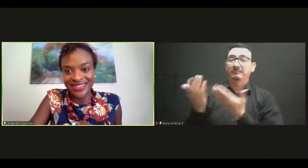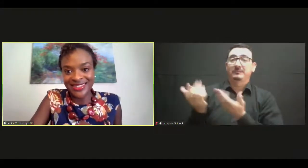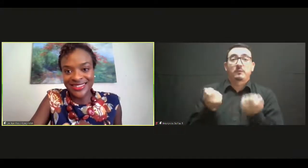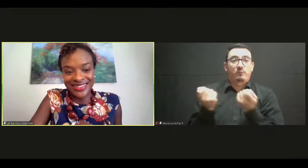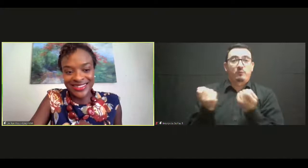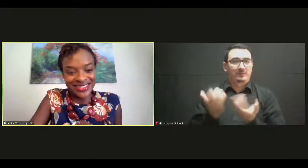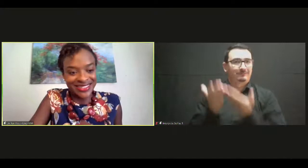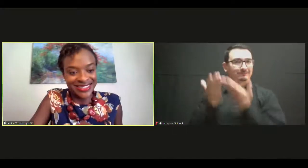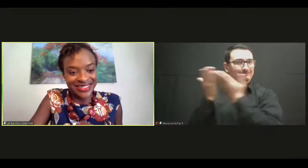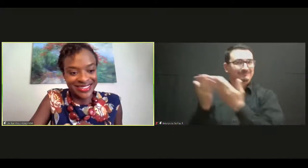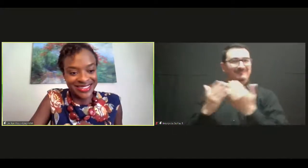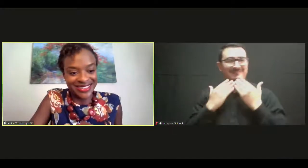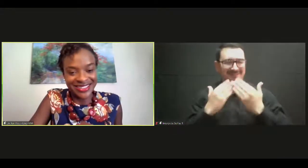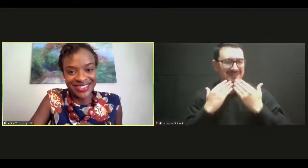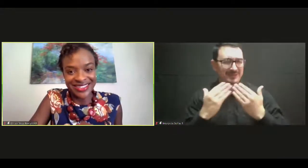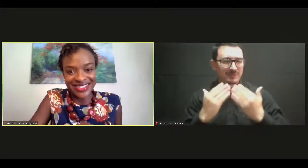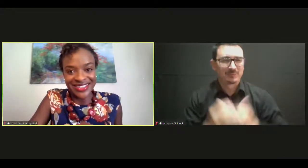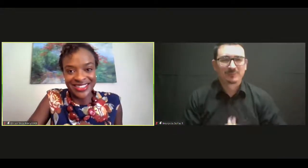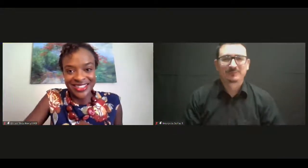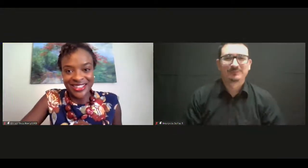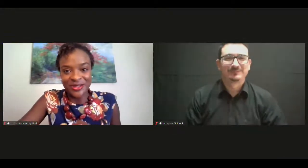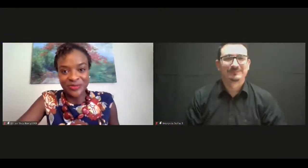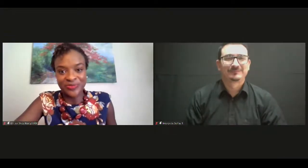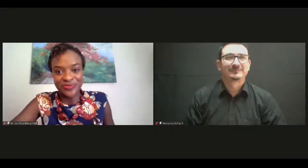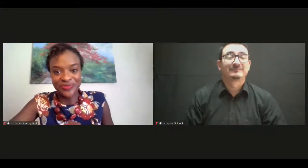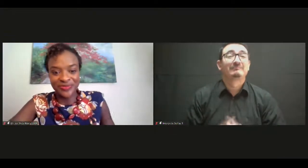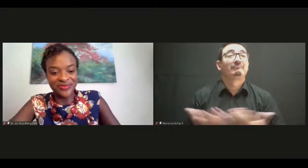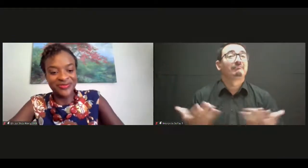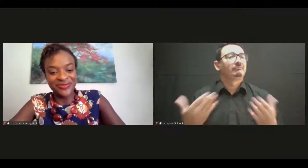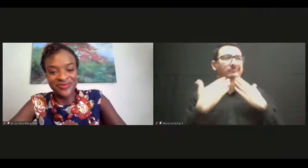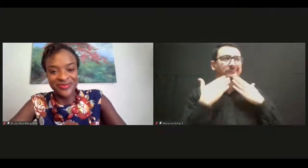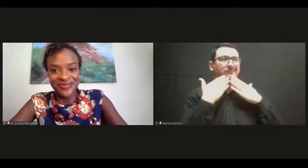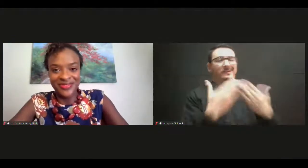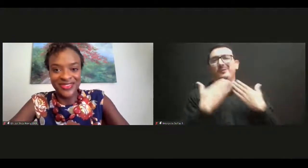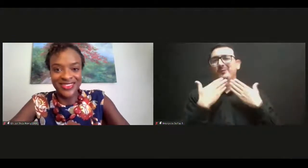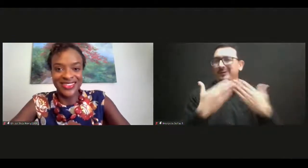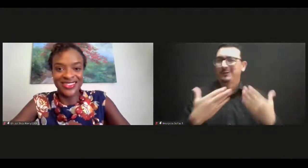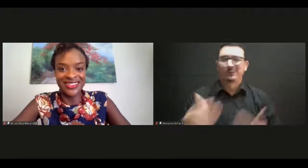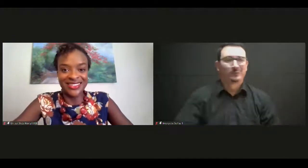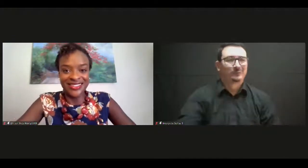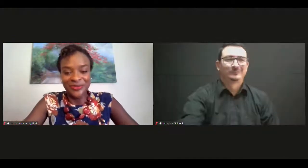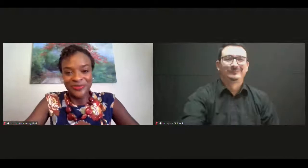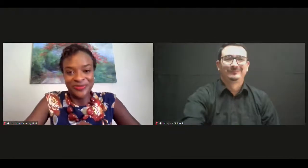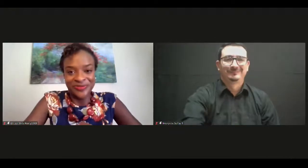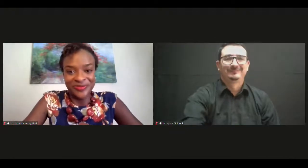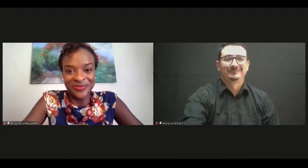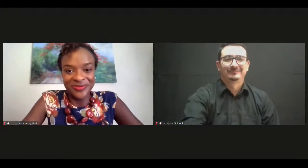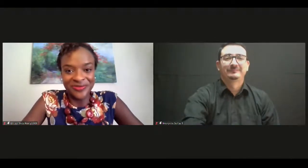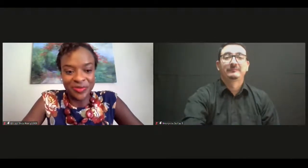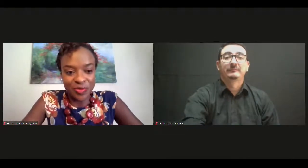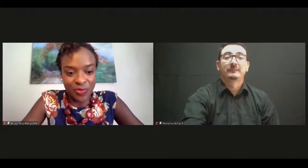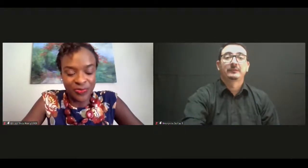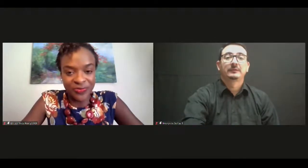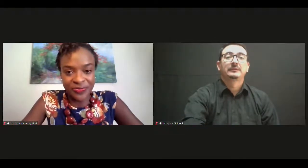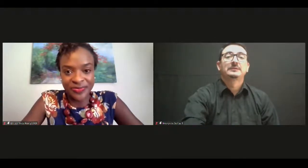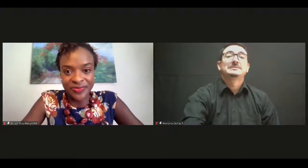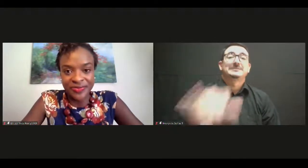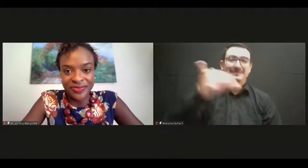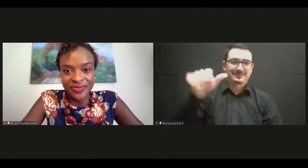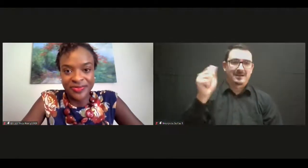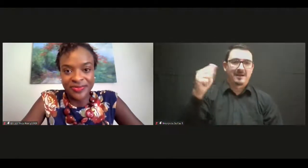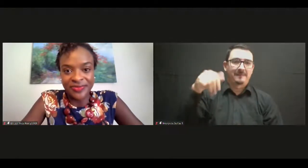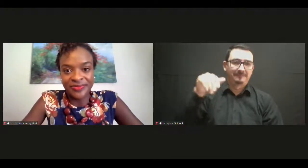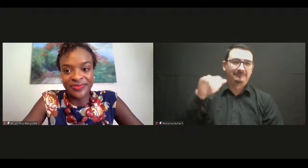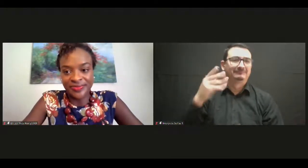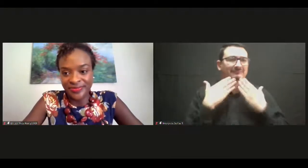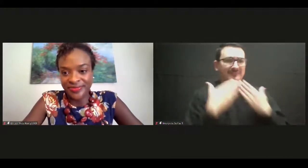Thank you, Genevieve, for these very provocative but very honest remarks regarding the challenges the